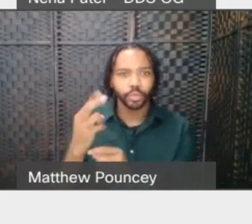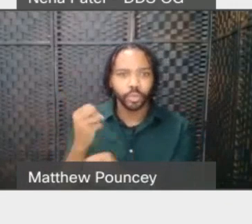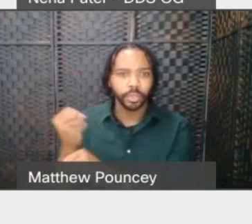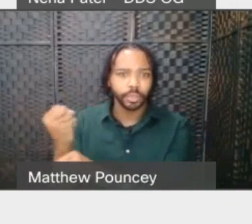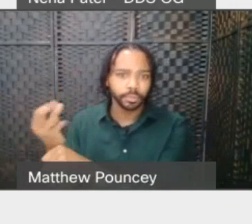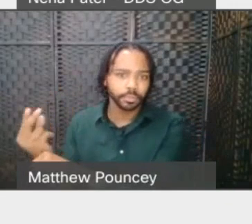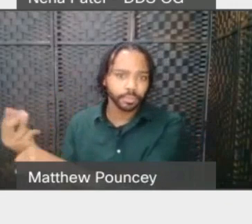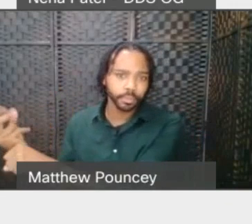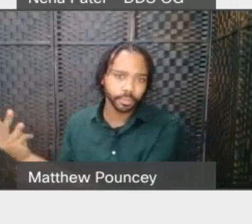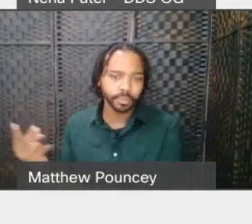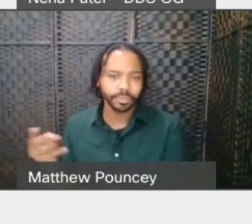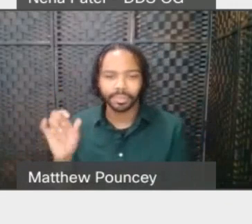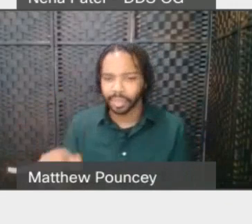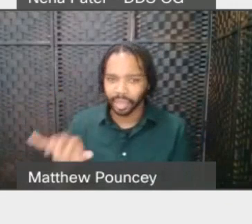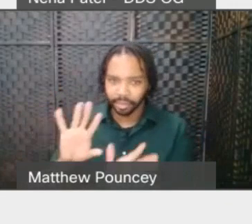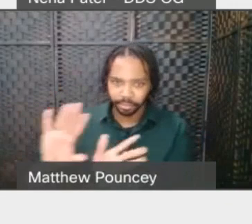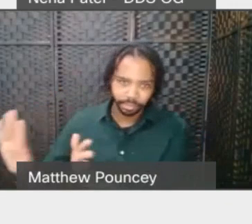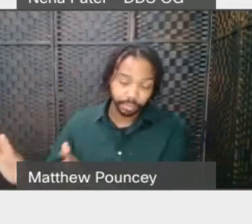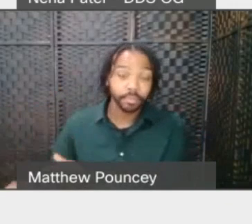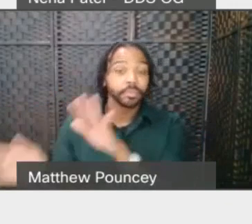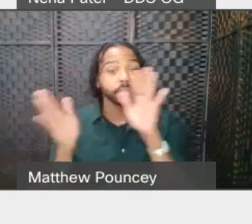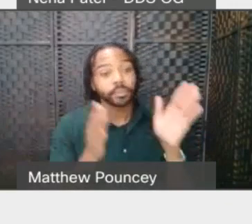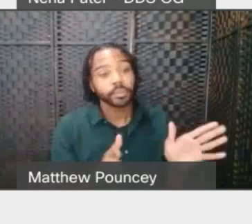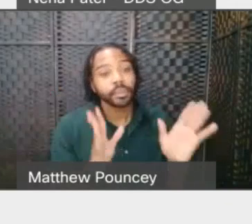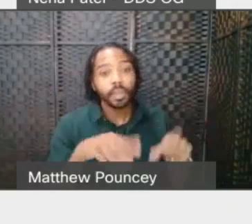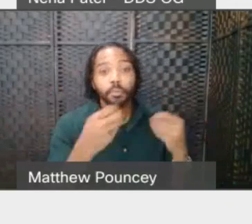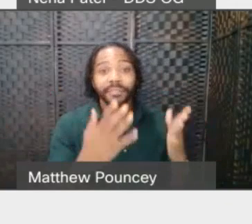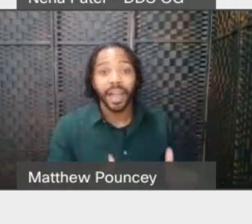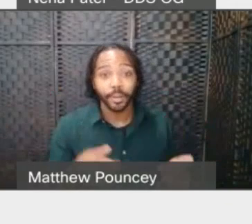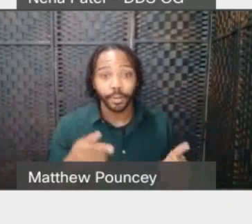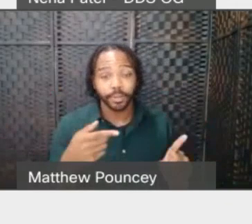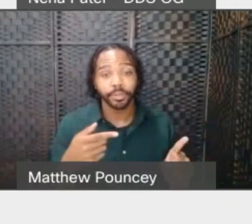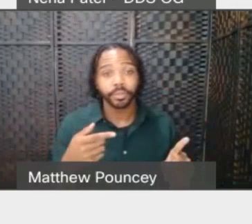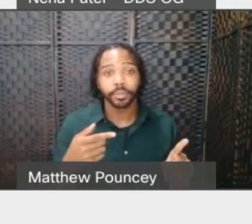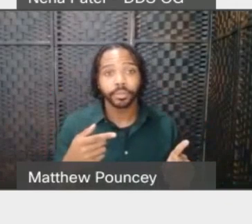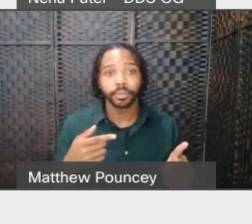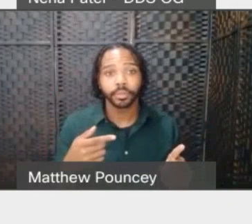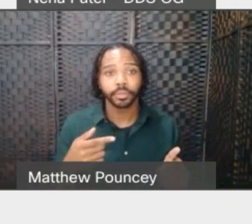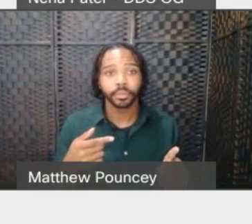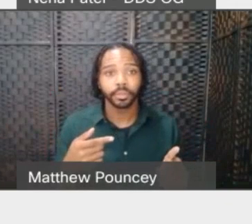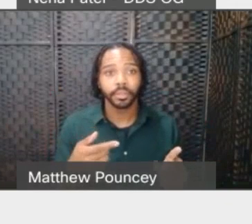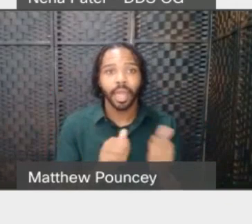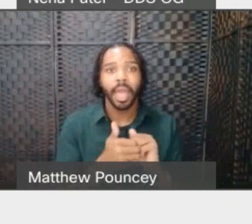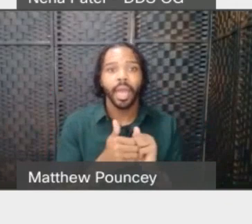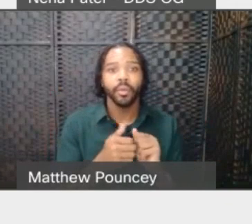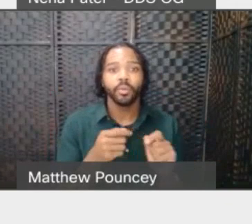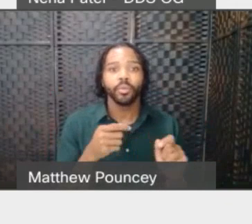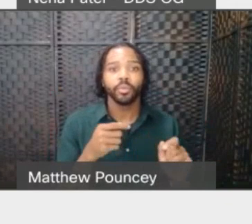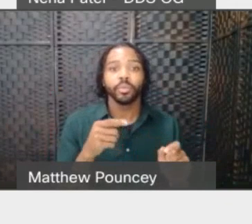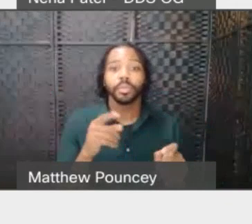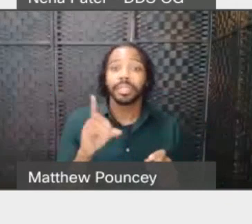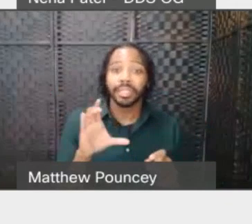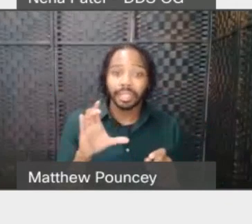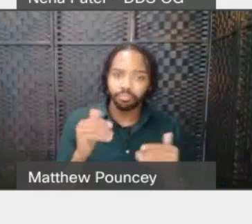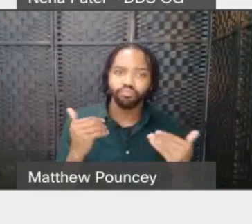on that side. Providers, so the way that the district went about imposing